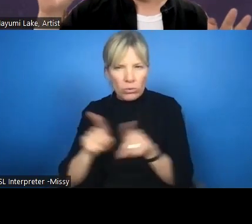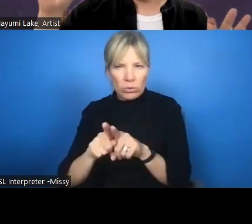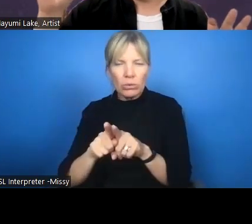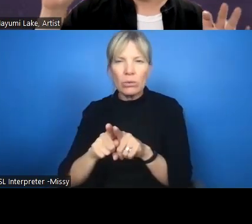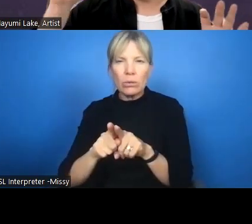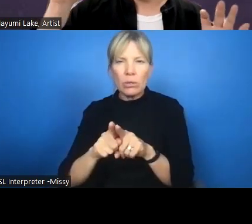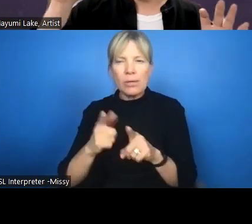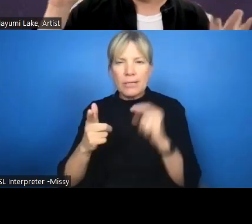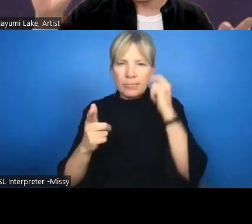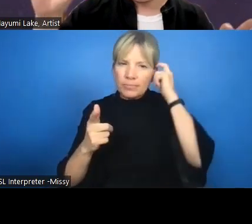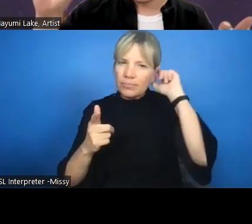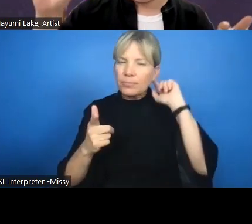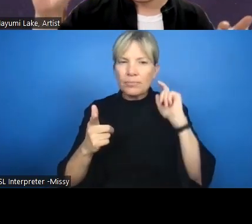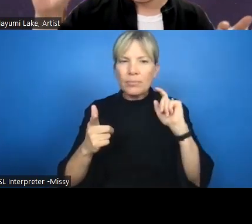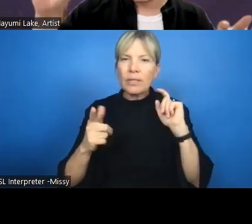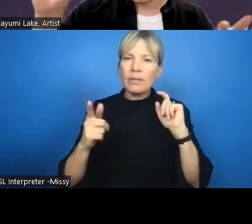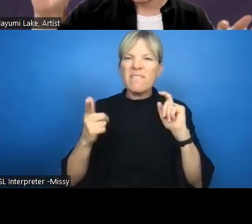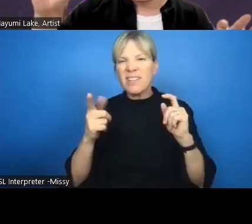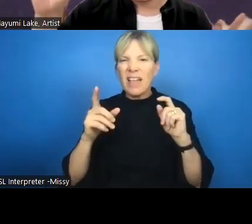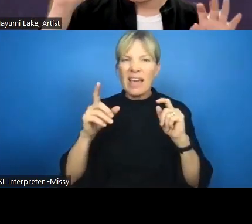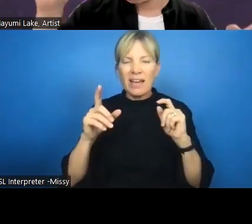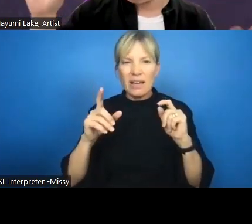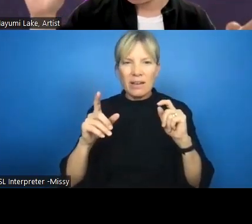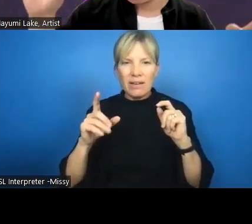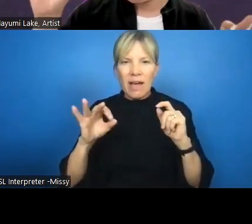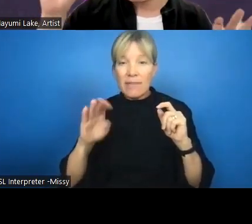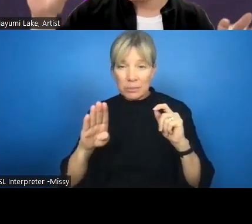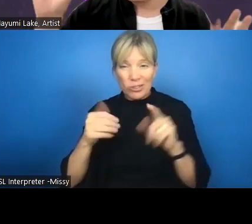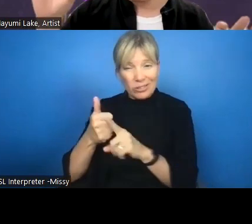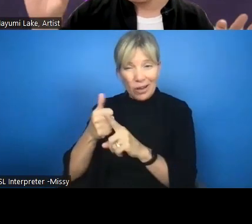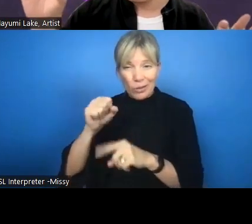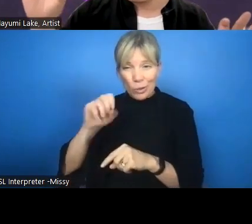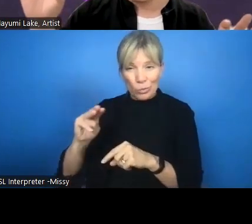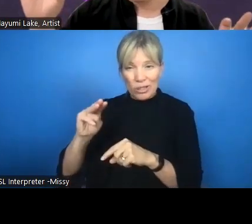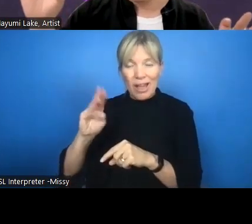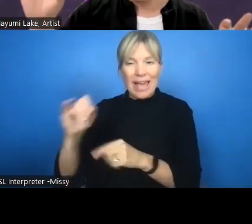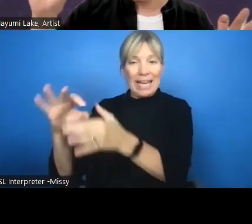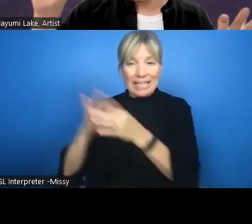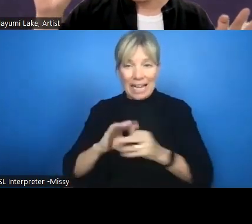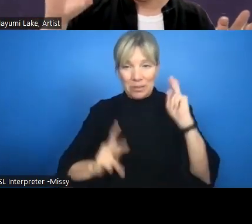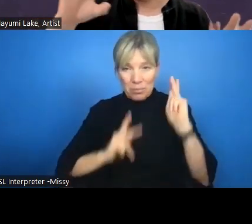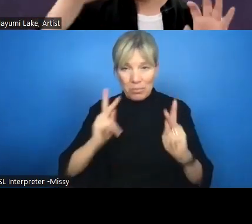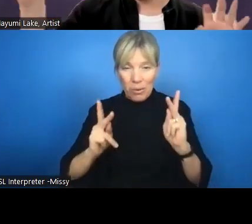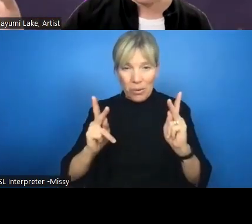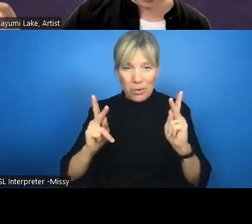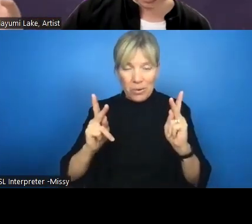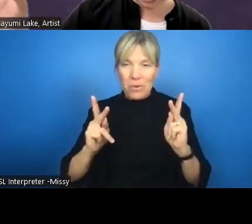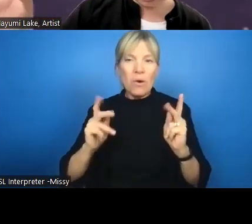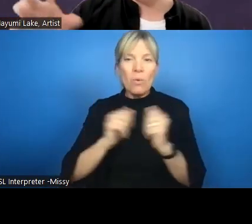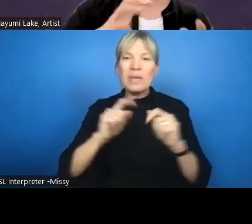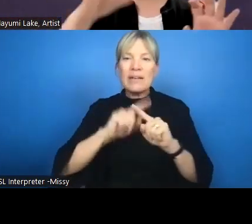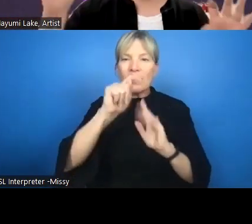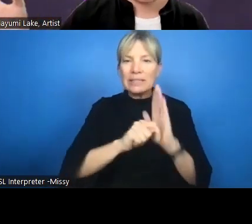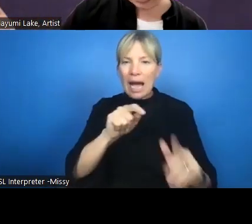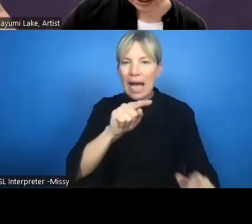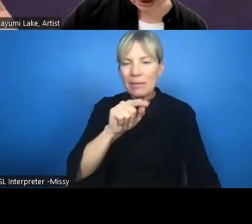how the Facebook is the social media can connect the people over different time zone